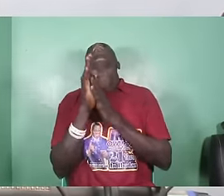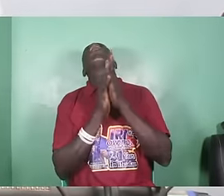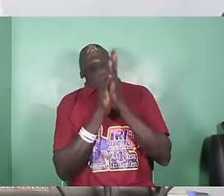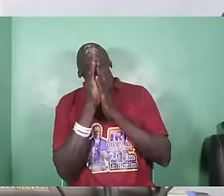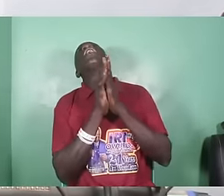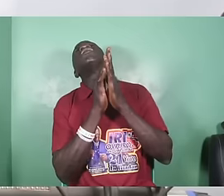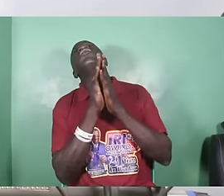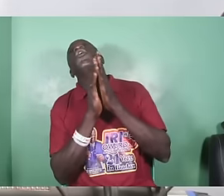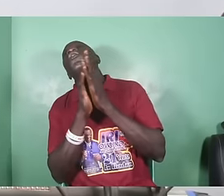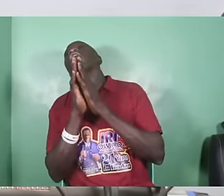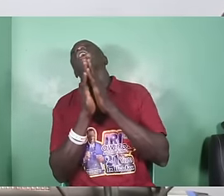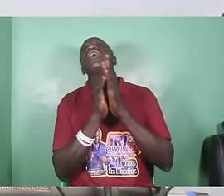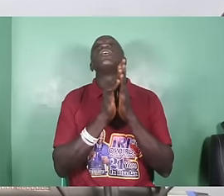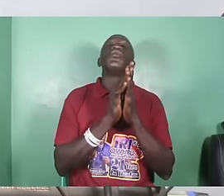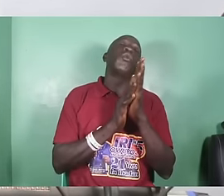yeah.